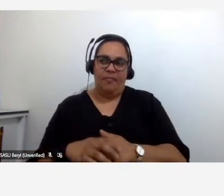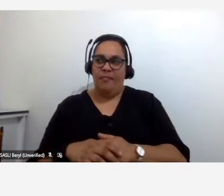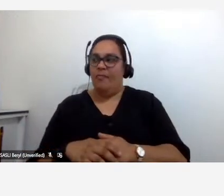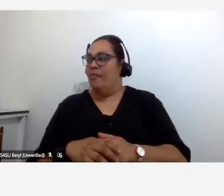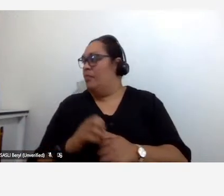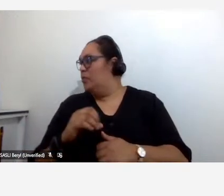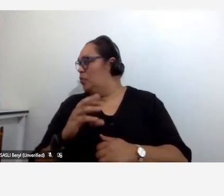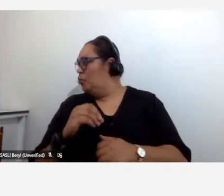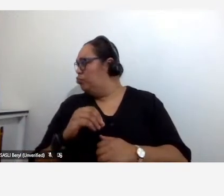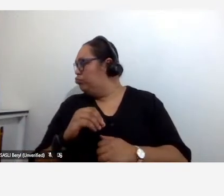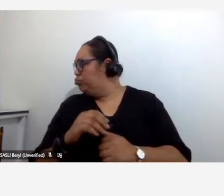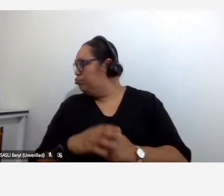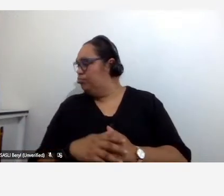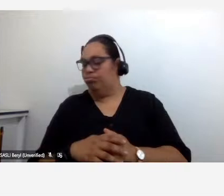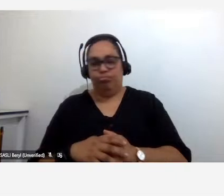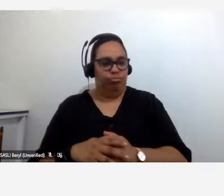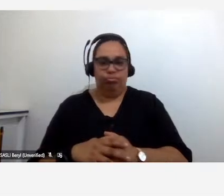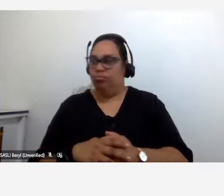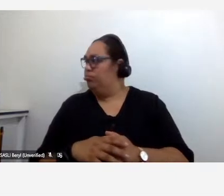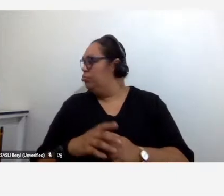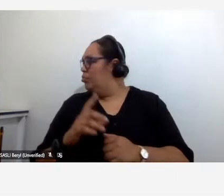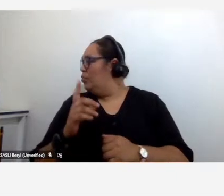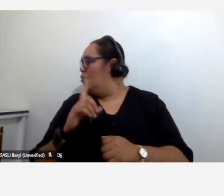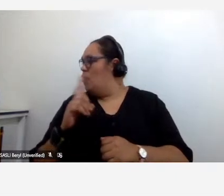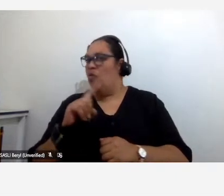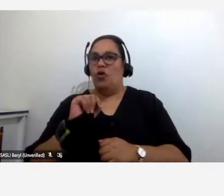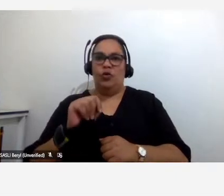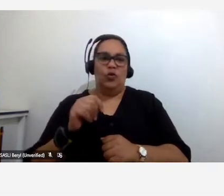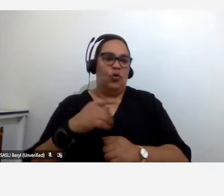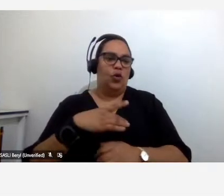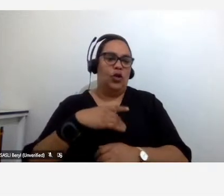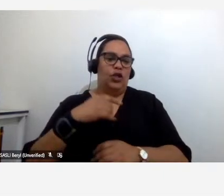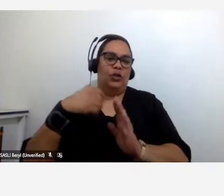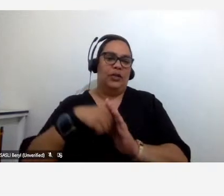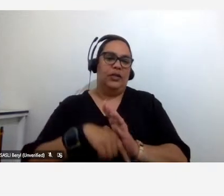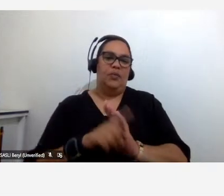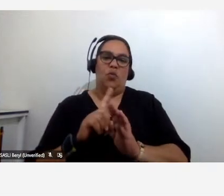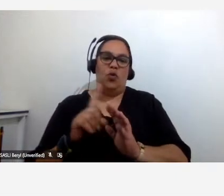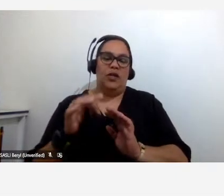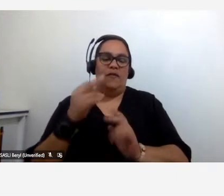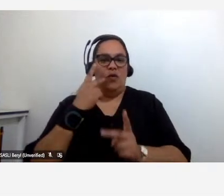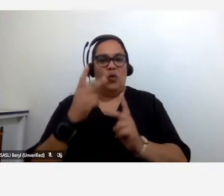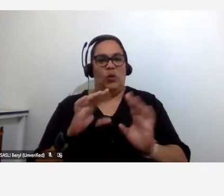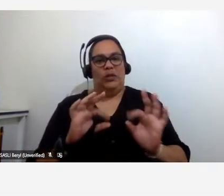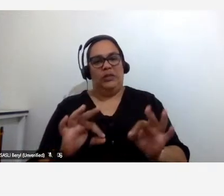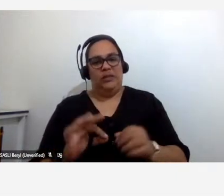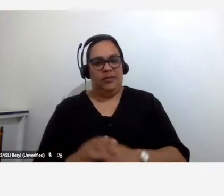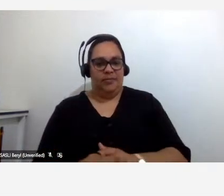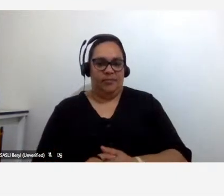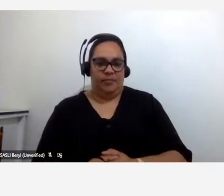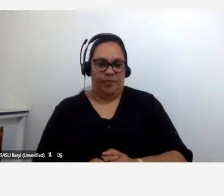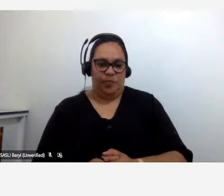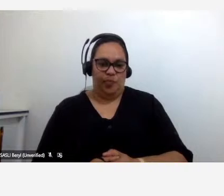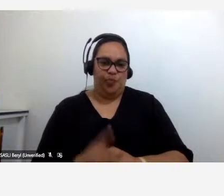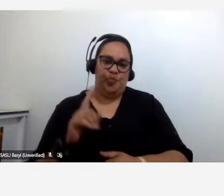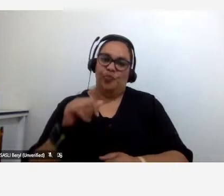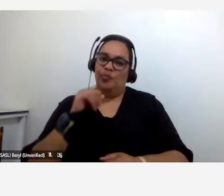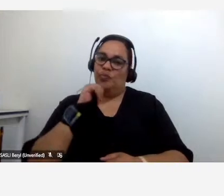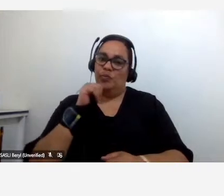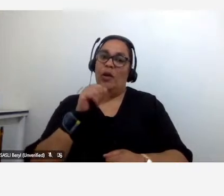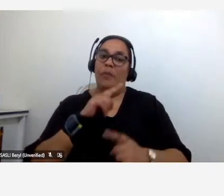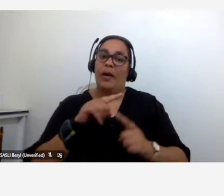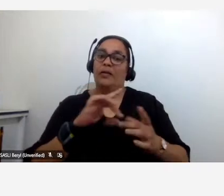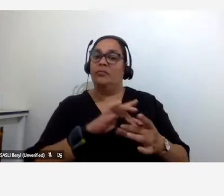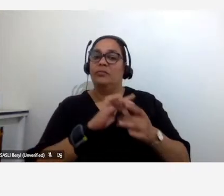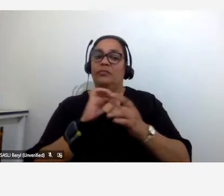So one is deeply interested indeed if you look at that. And it's related